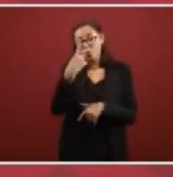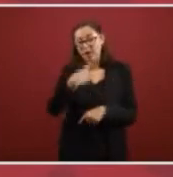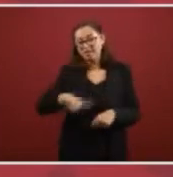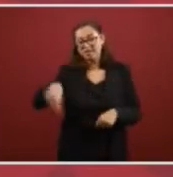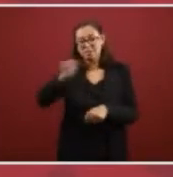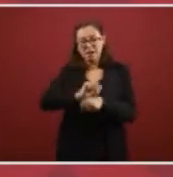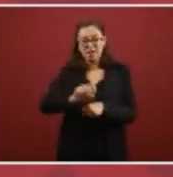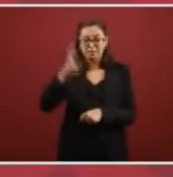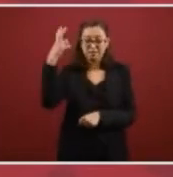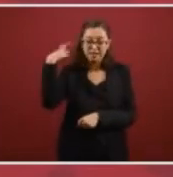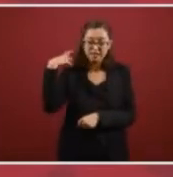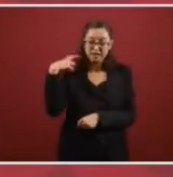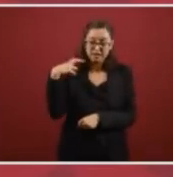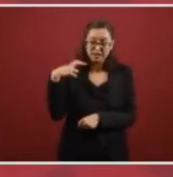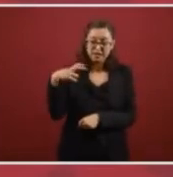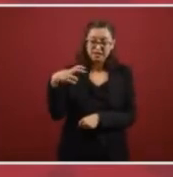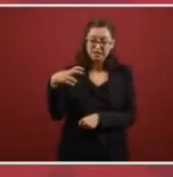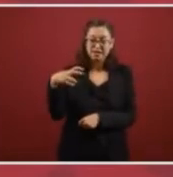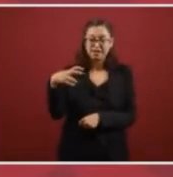It's a whole week